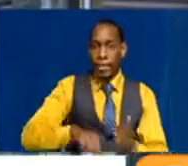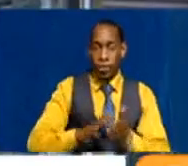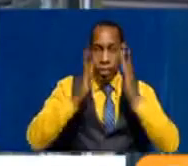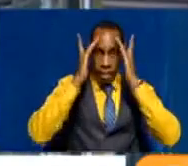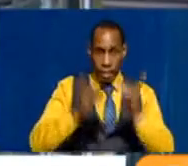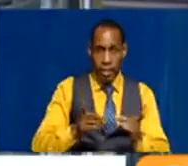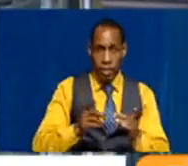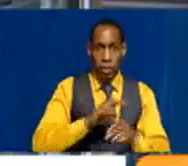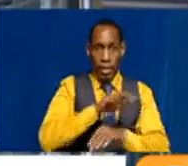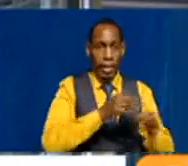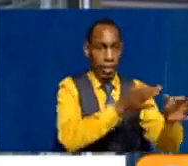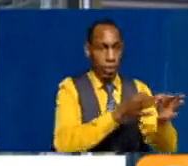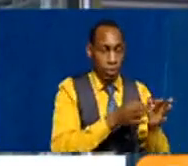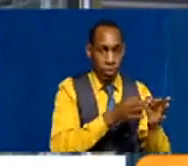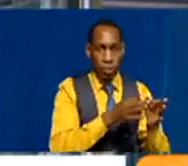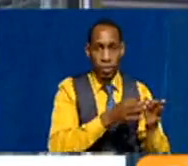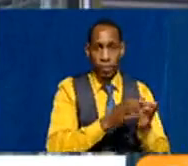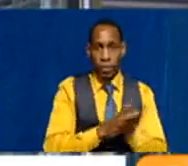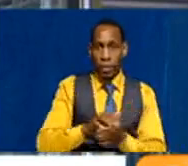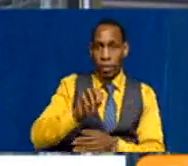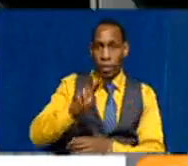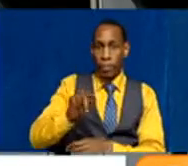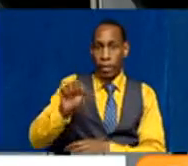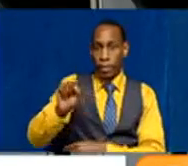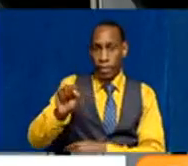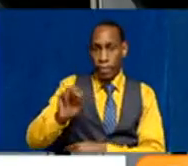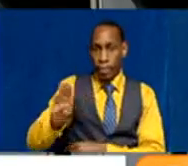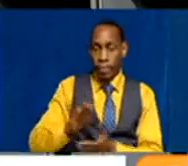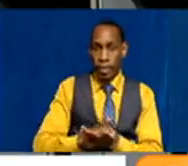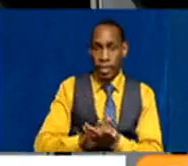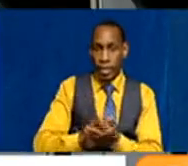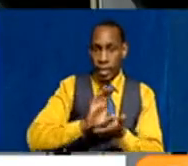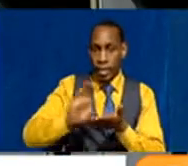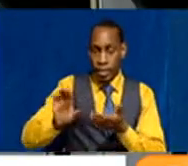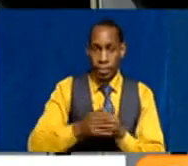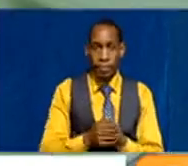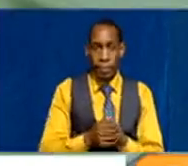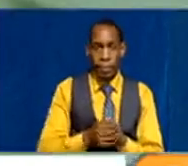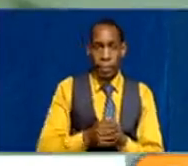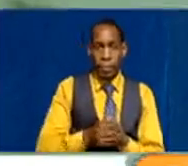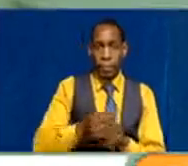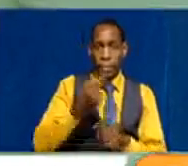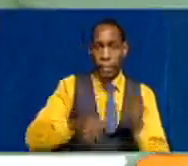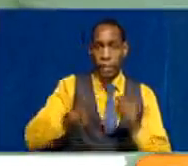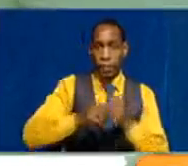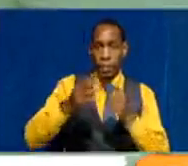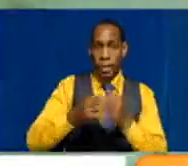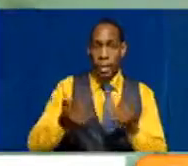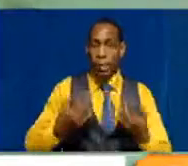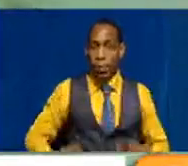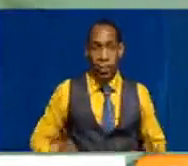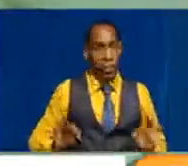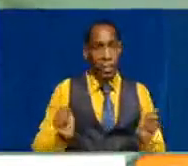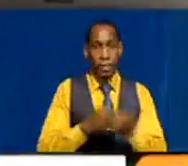decision by the National Treasury to mop up 12.5 billion shillings surplus cash from its coffers in 2019 left it broke